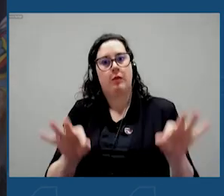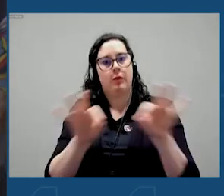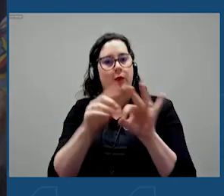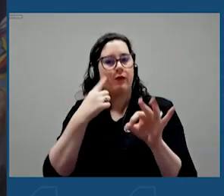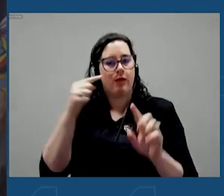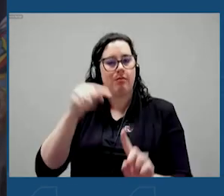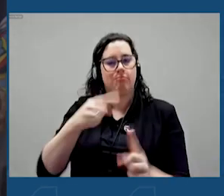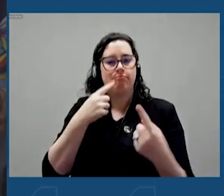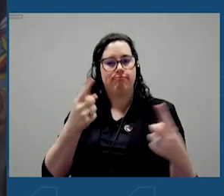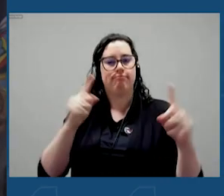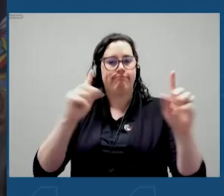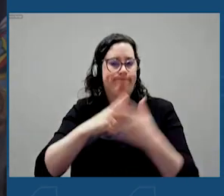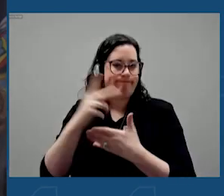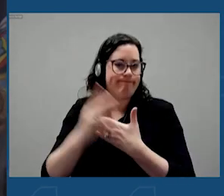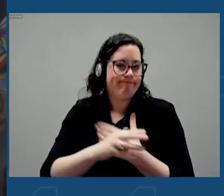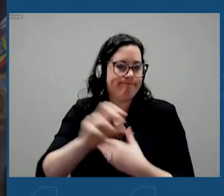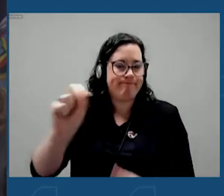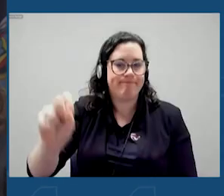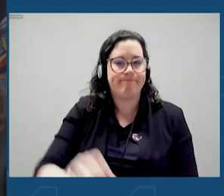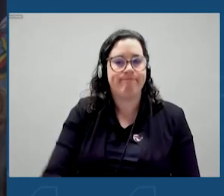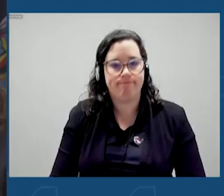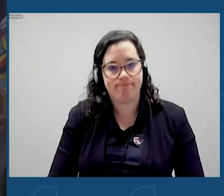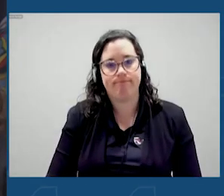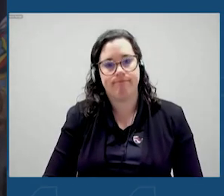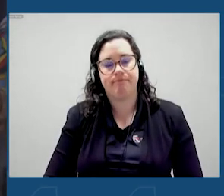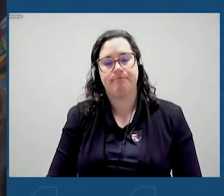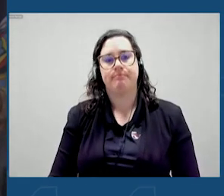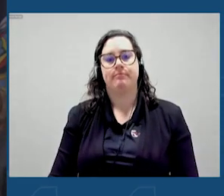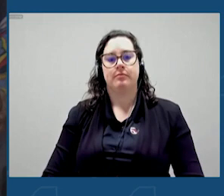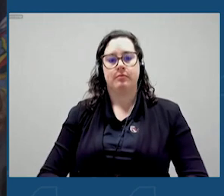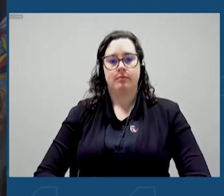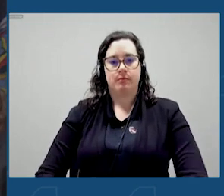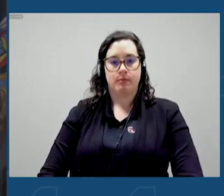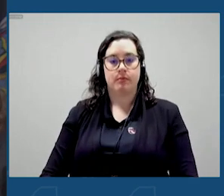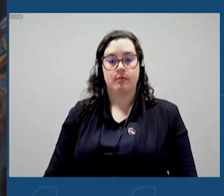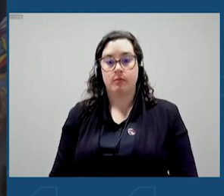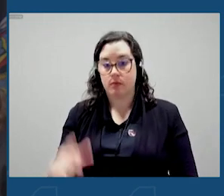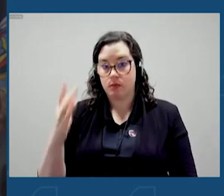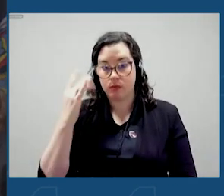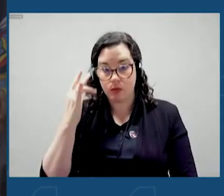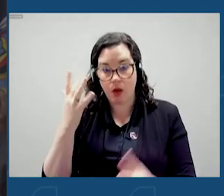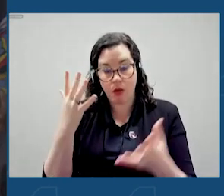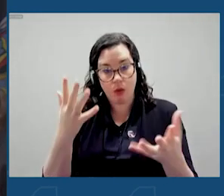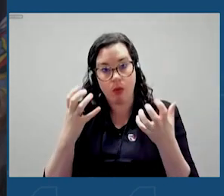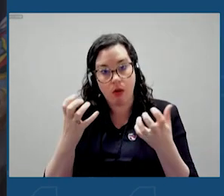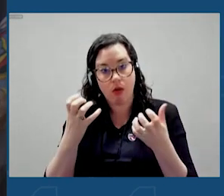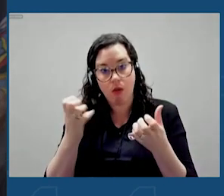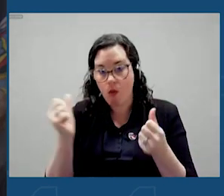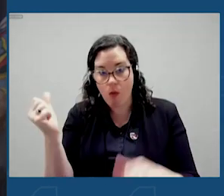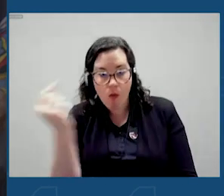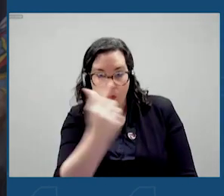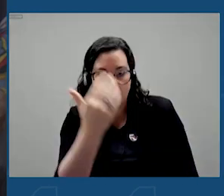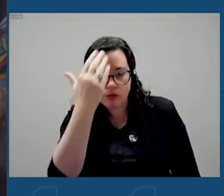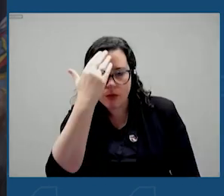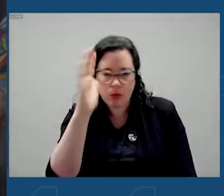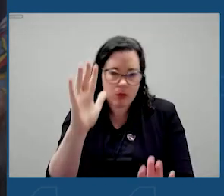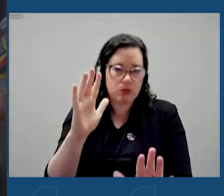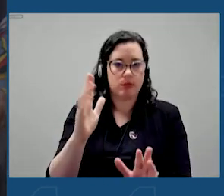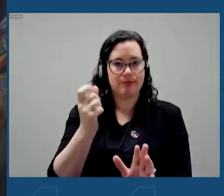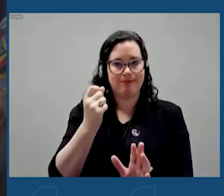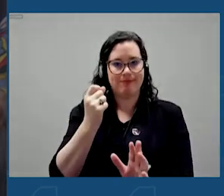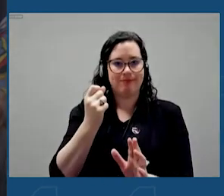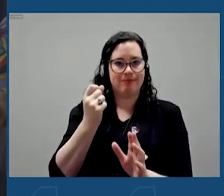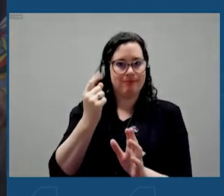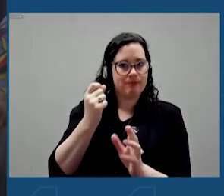success that we're achieving. And that's because we want everybody to know, with all due respect,